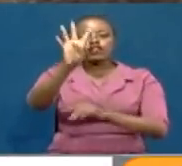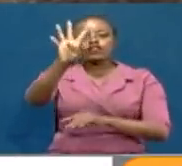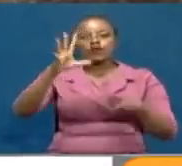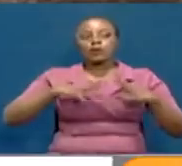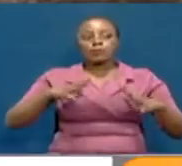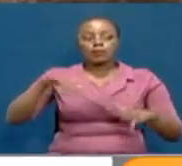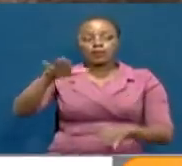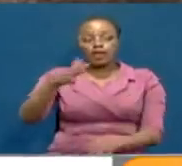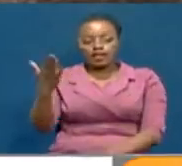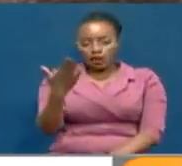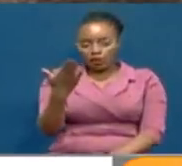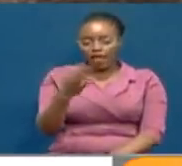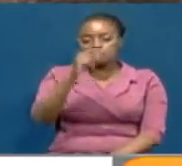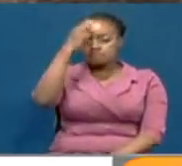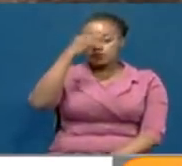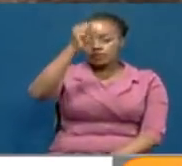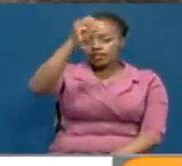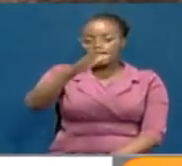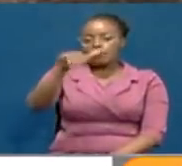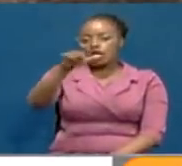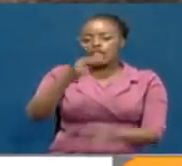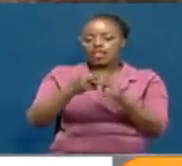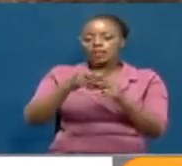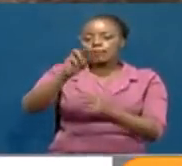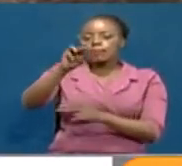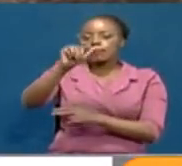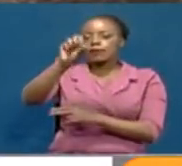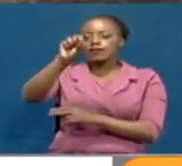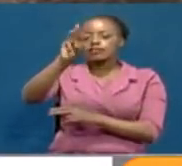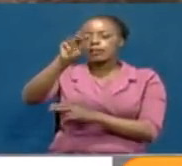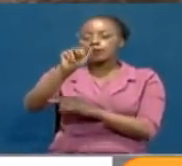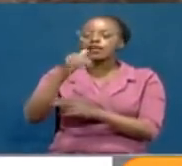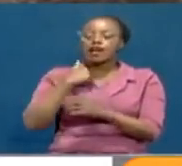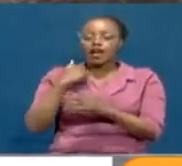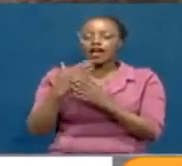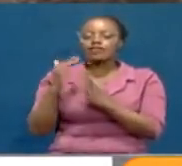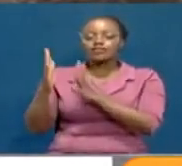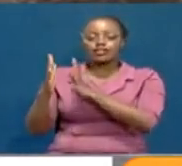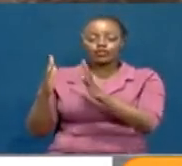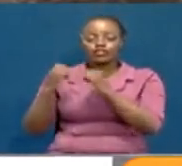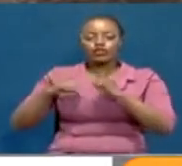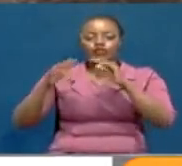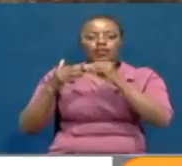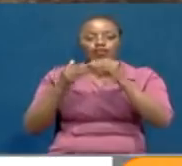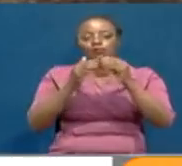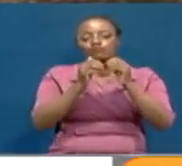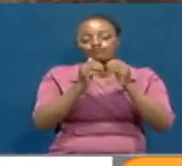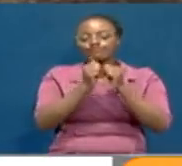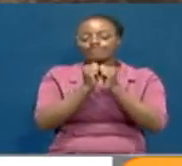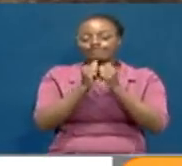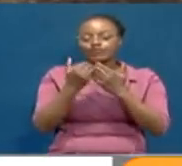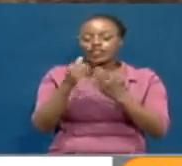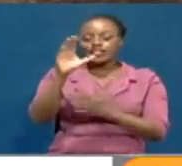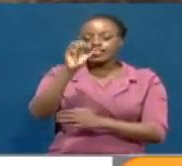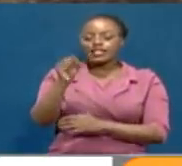lives at Masimba area of Kajiado County. The president dispatched a team of high-level security officers led by Interior Cabinet